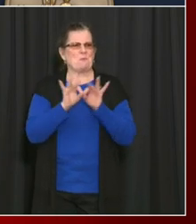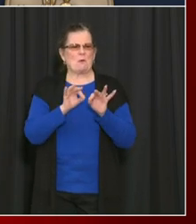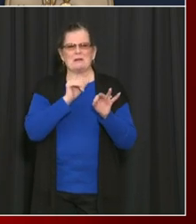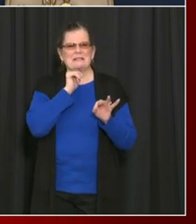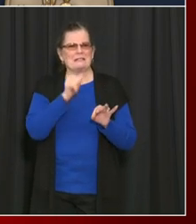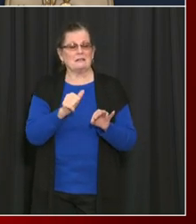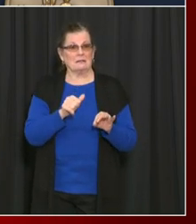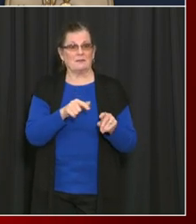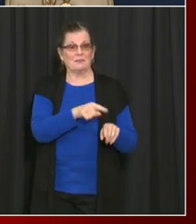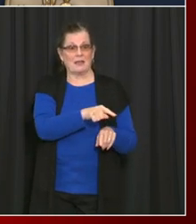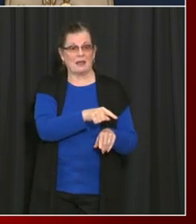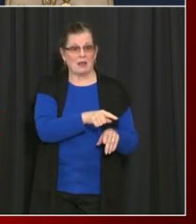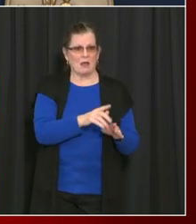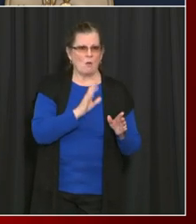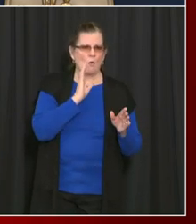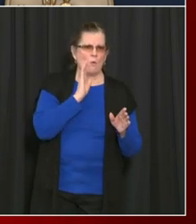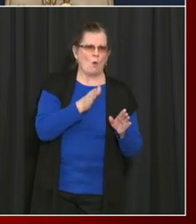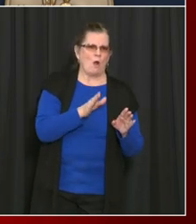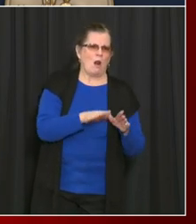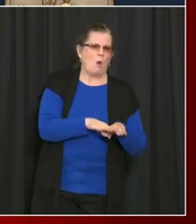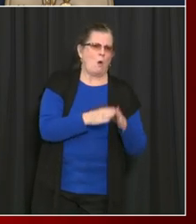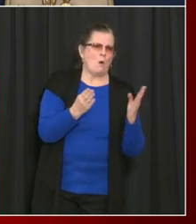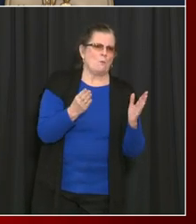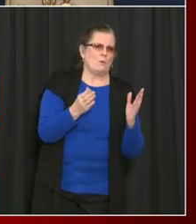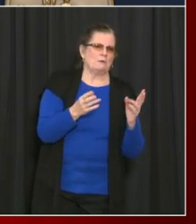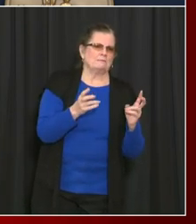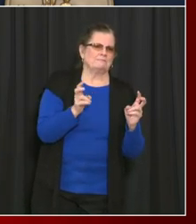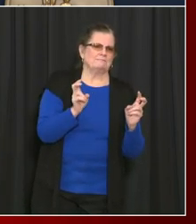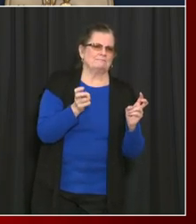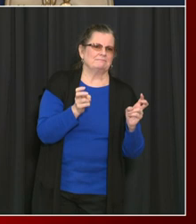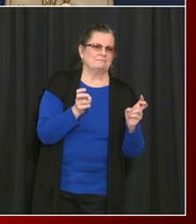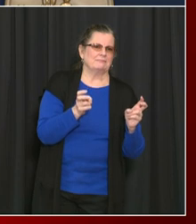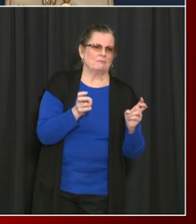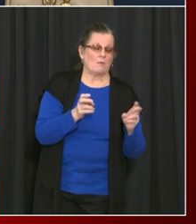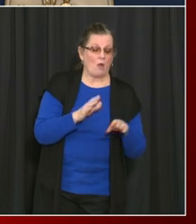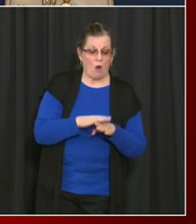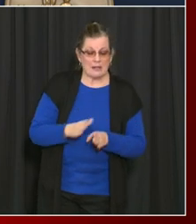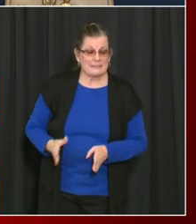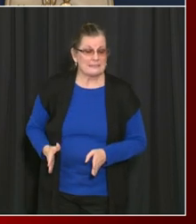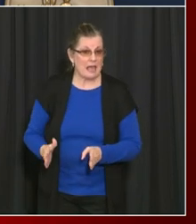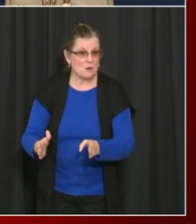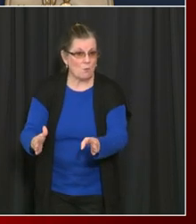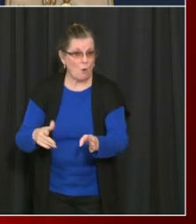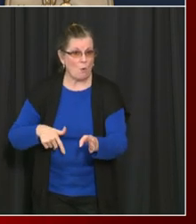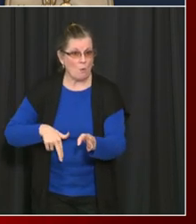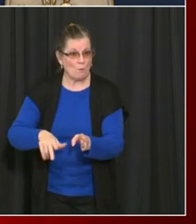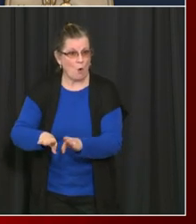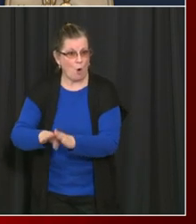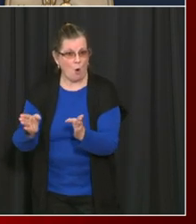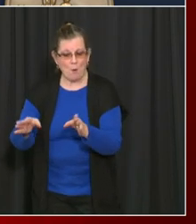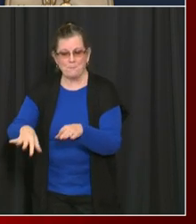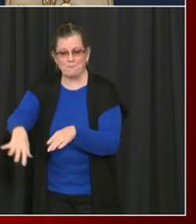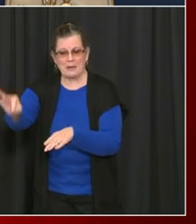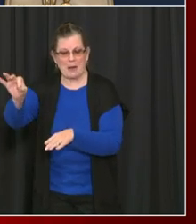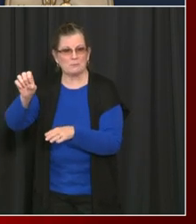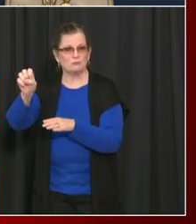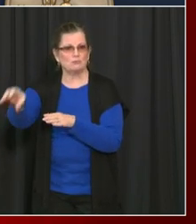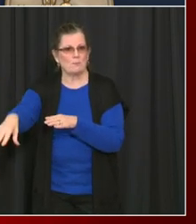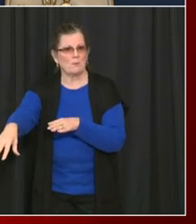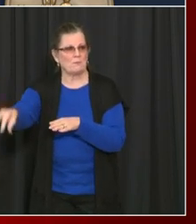with curbside or front door pickup. This is new. So customers